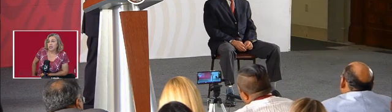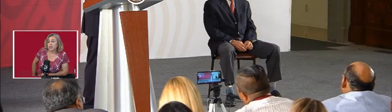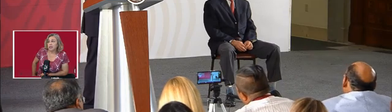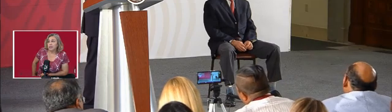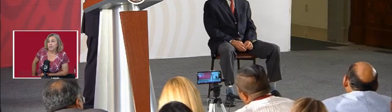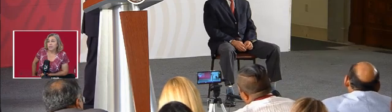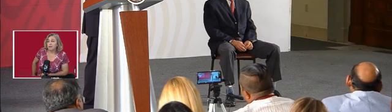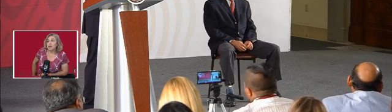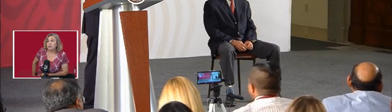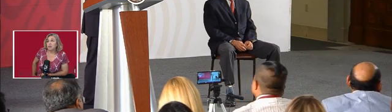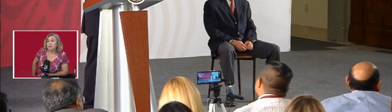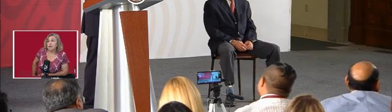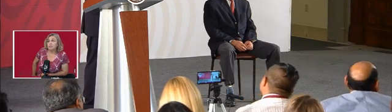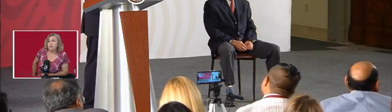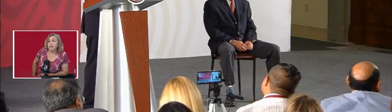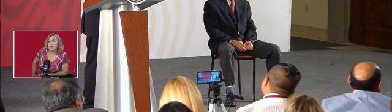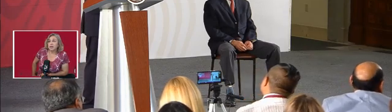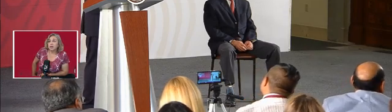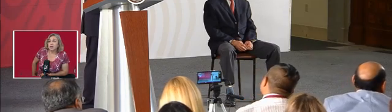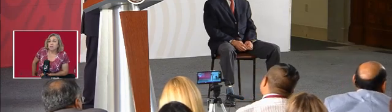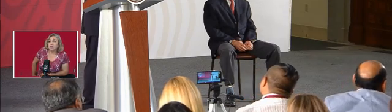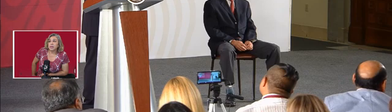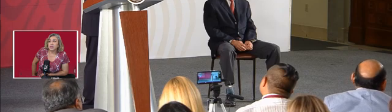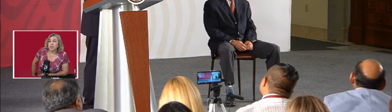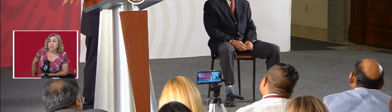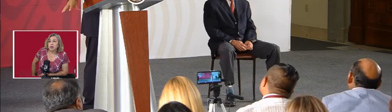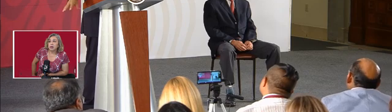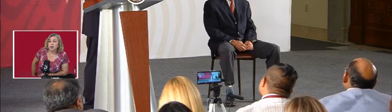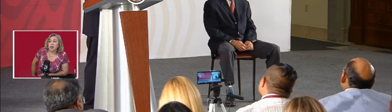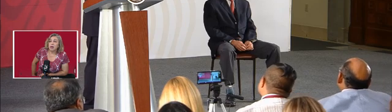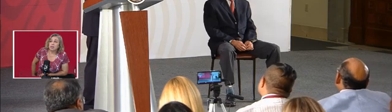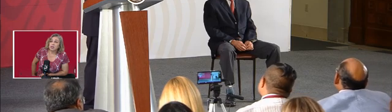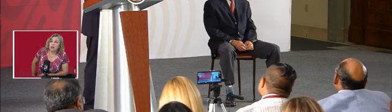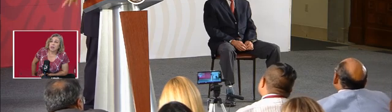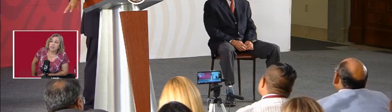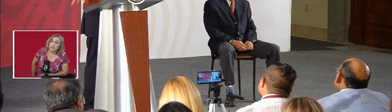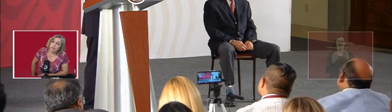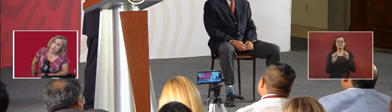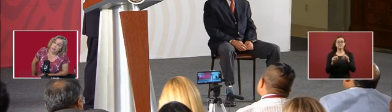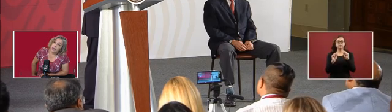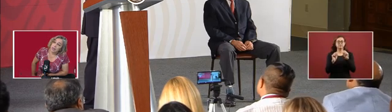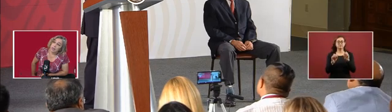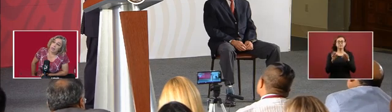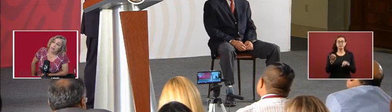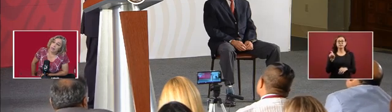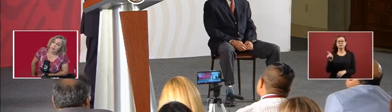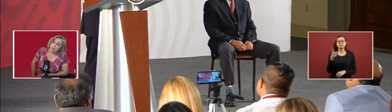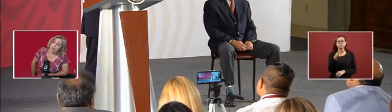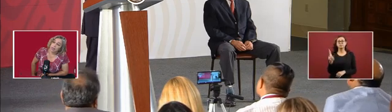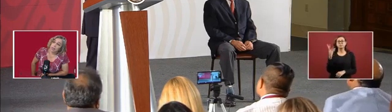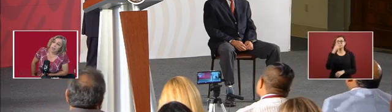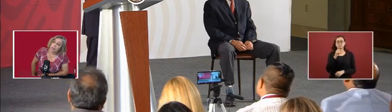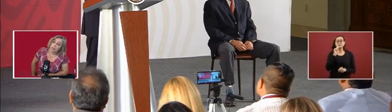obstacles that were administrative, that they need an authorization for this, that they